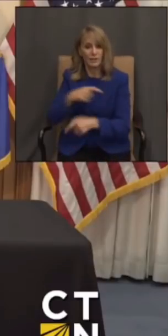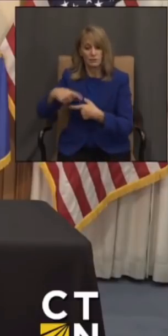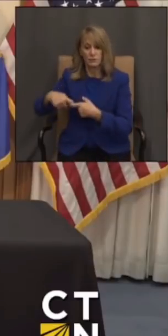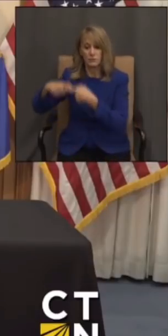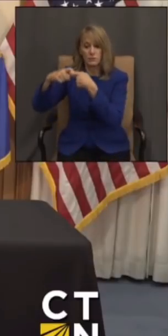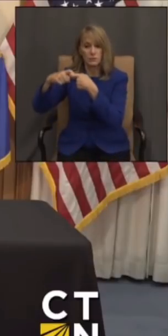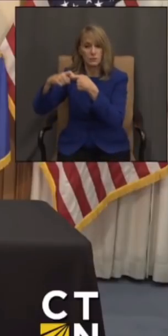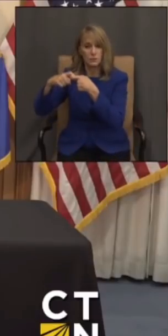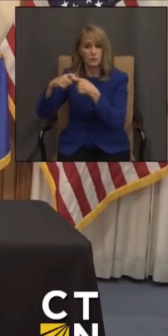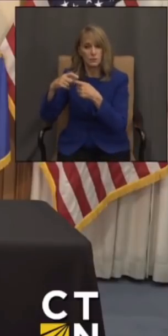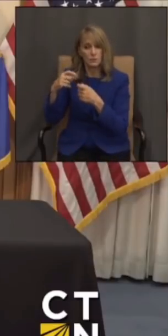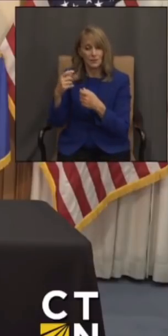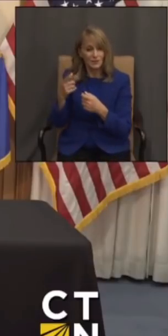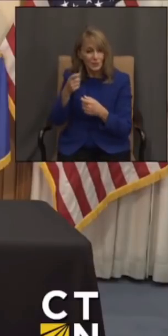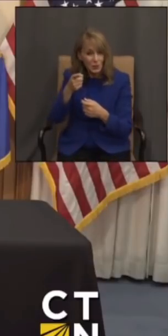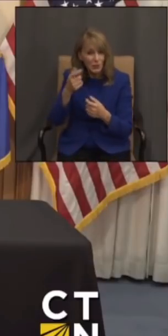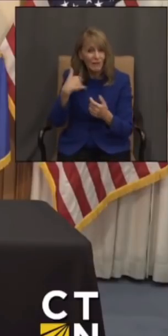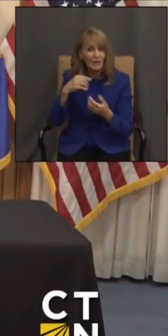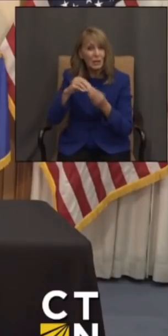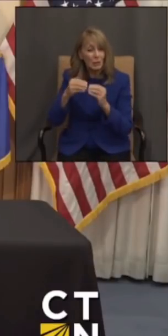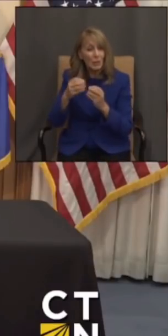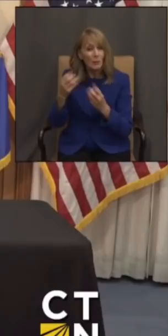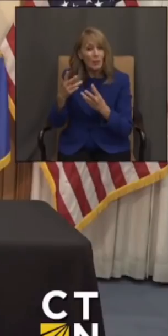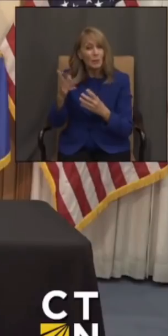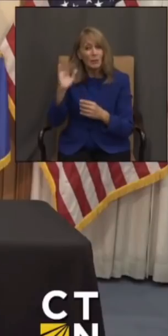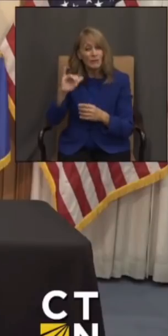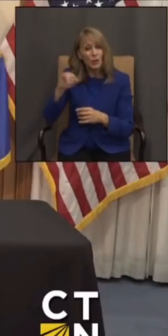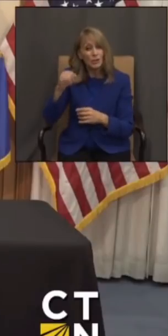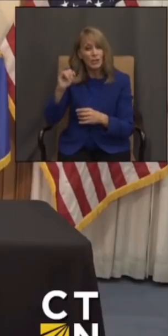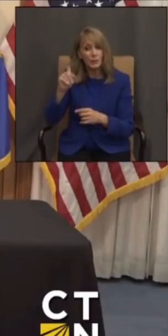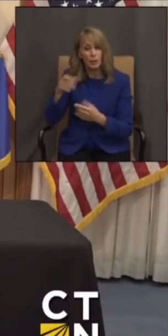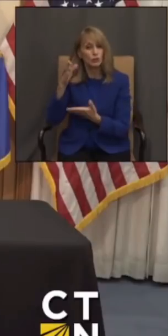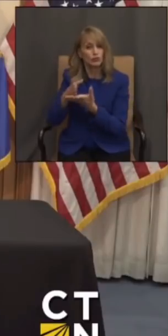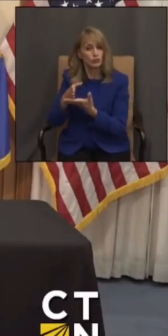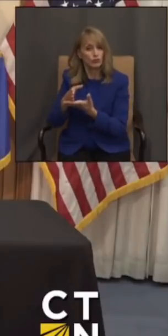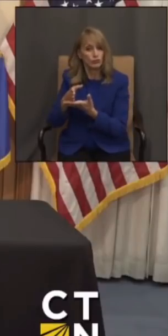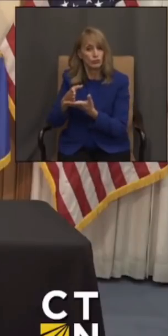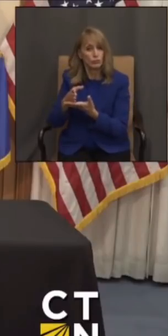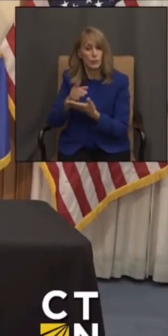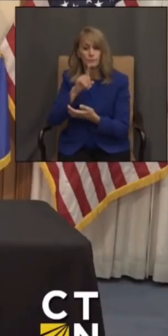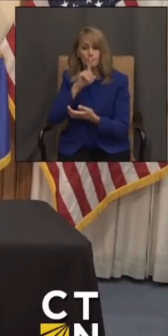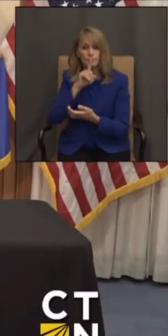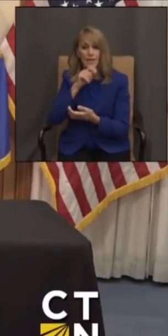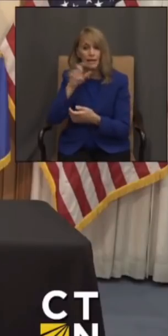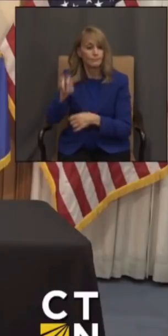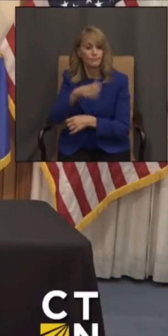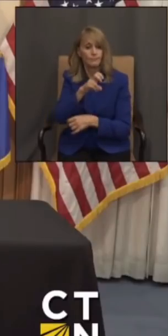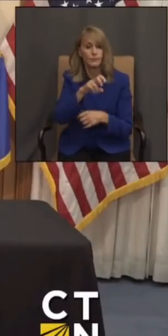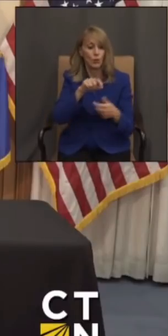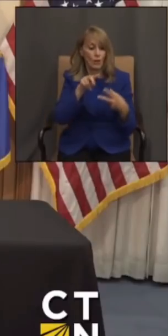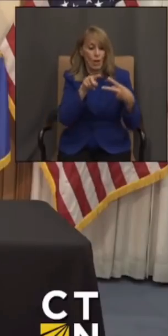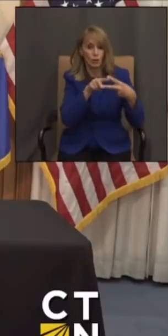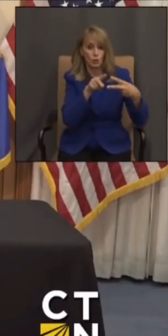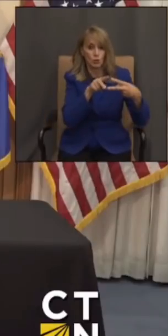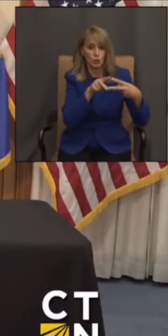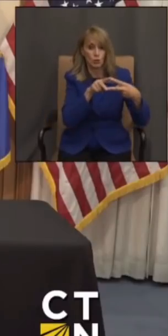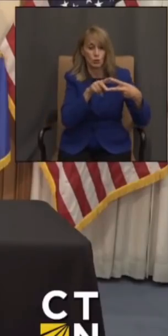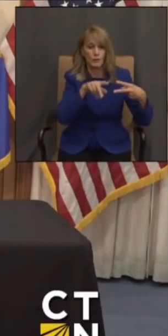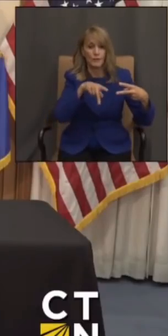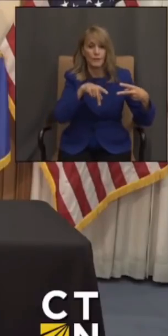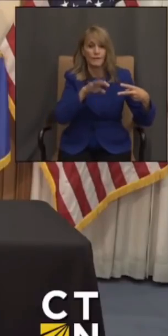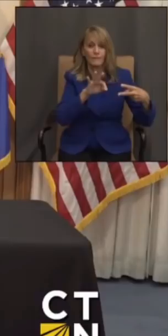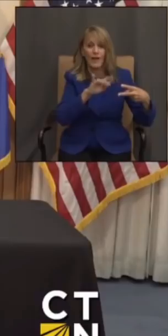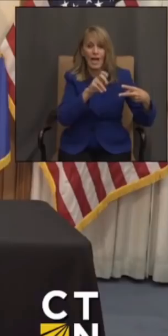who were scheduled for J&J this week just didn't make another appointment for Pfizer or Moderna? Josh?